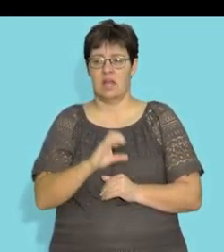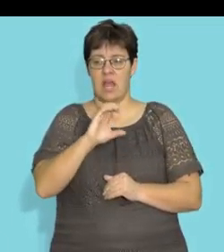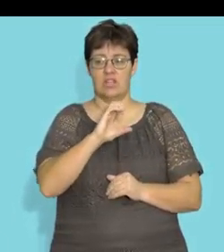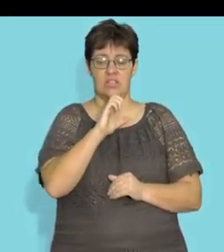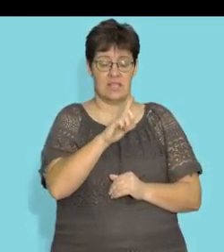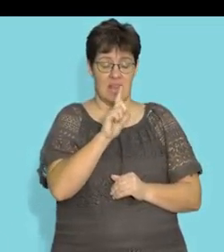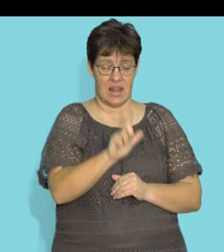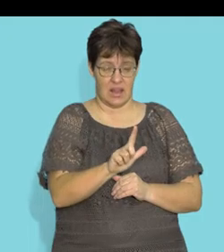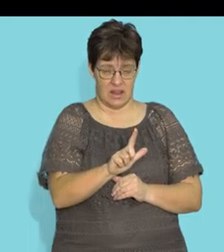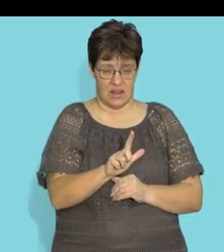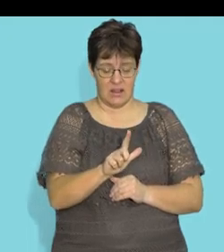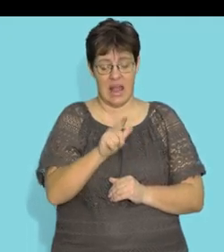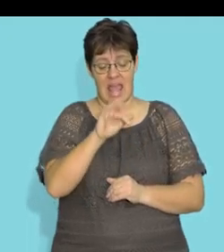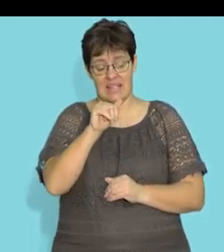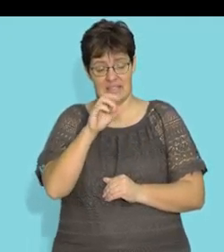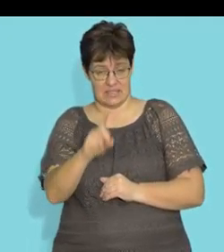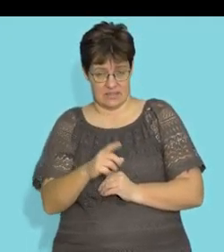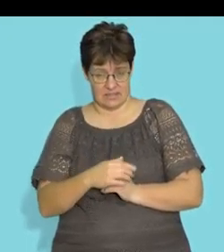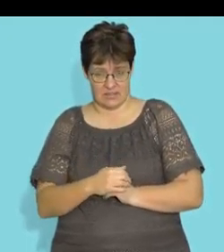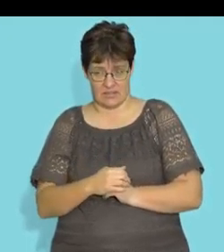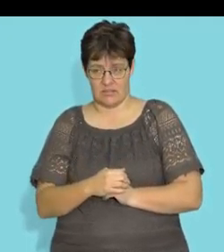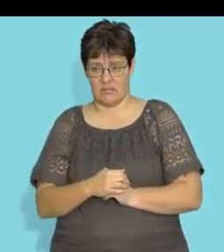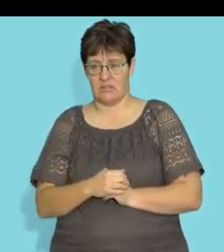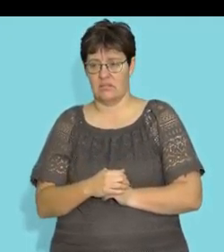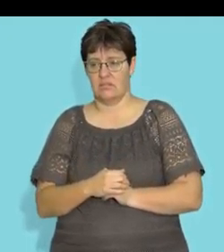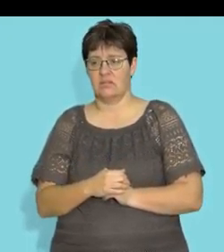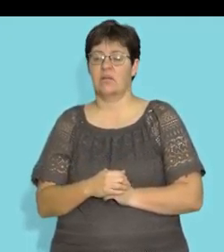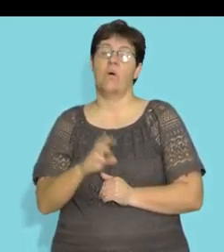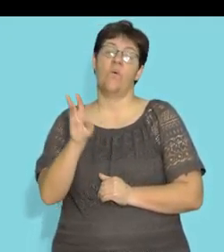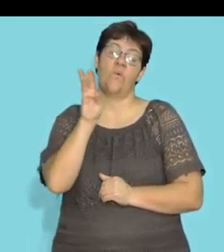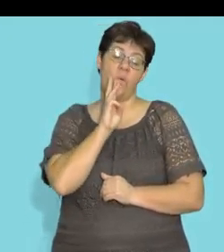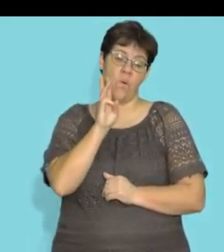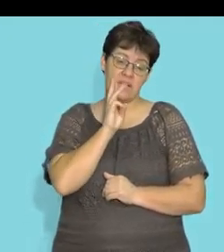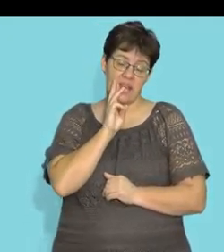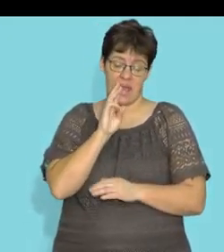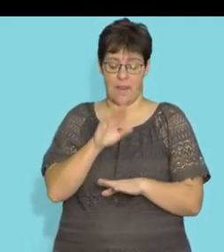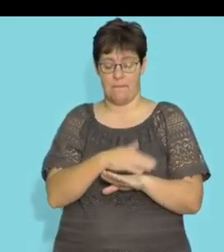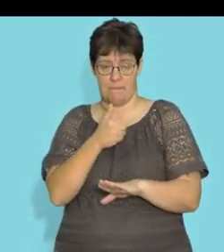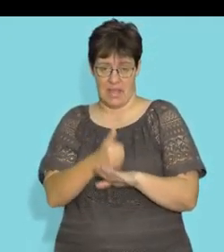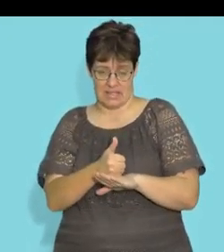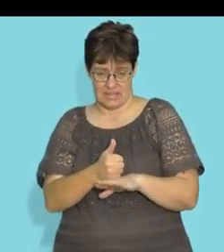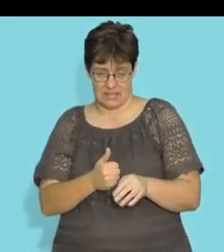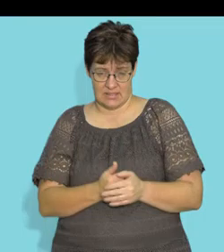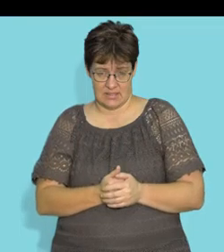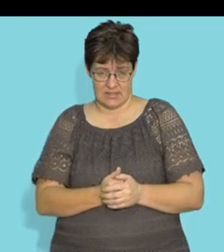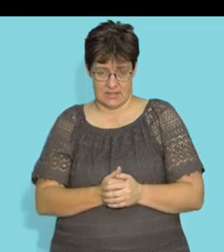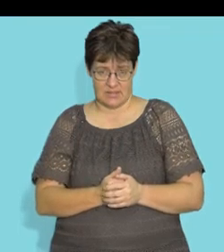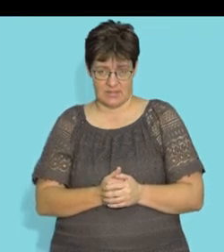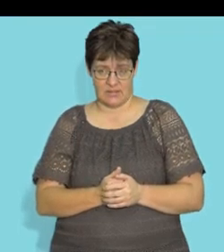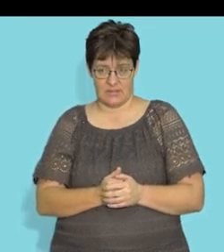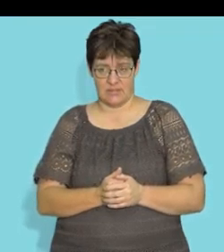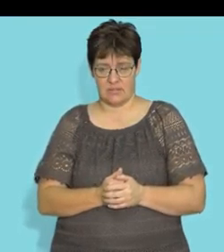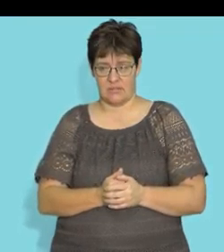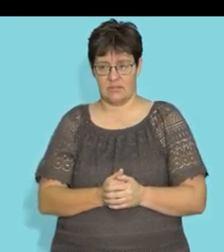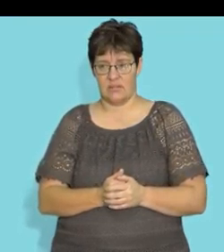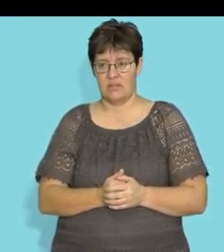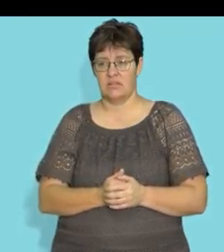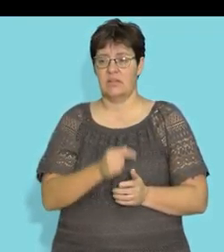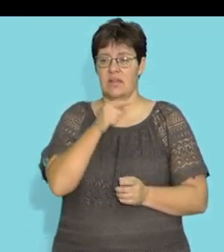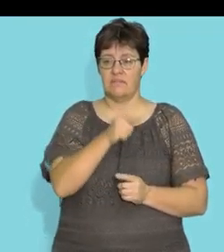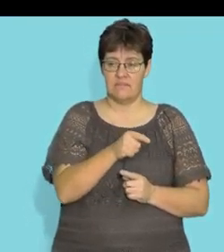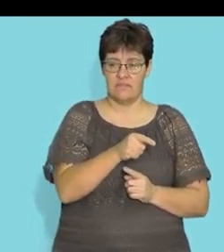hydrogen chloride and water to form hydronium ion and chloride ions in our forward reaction,